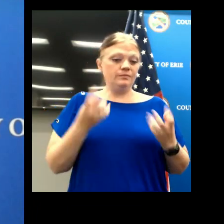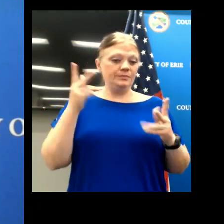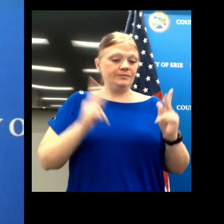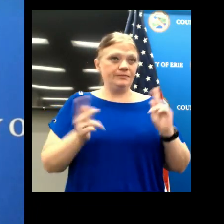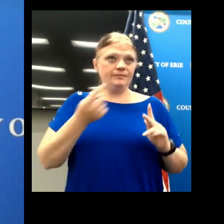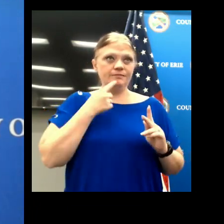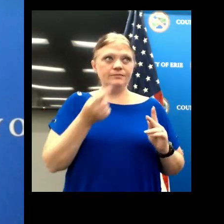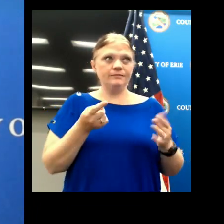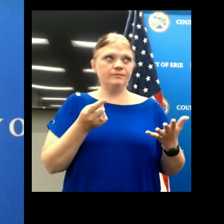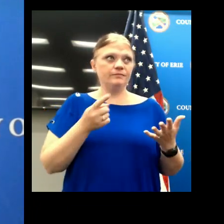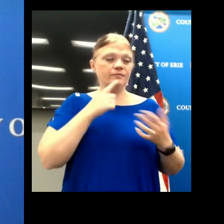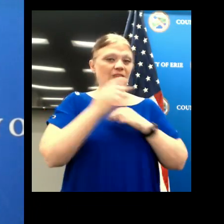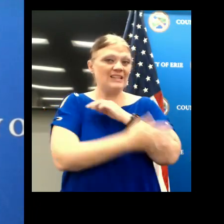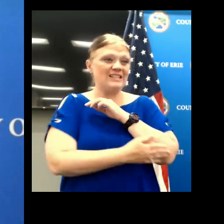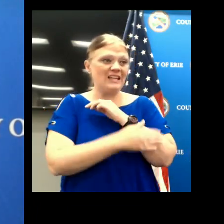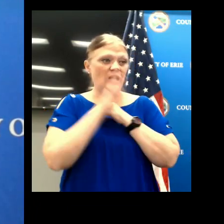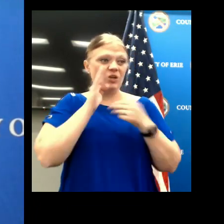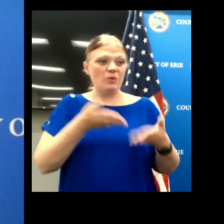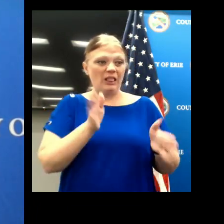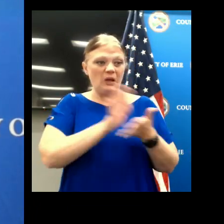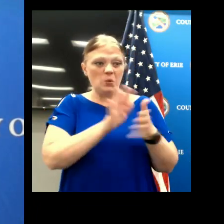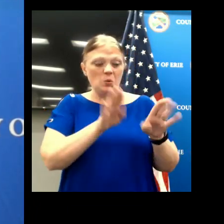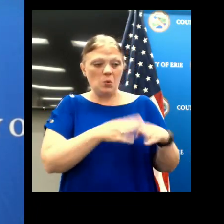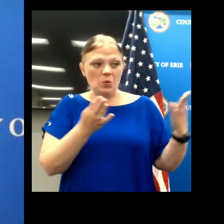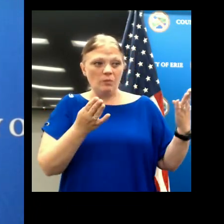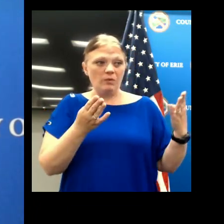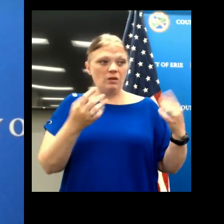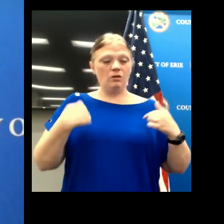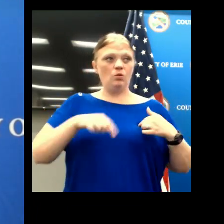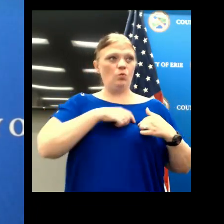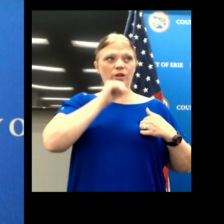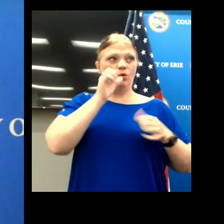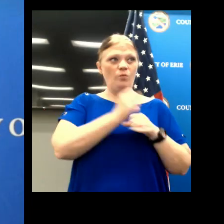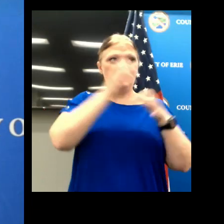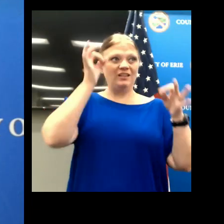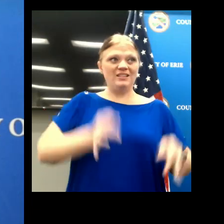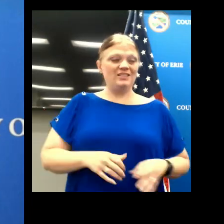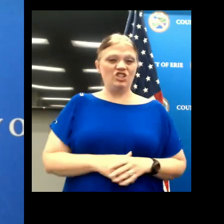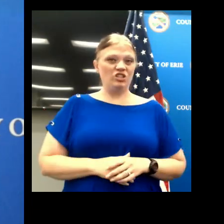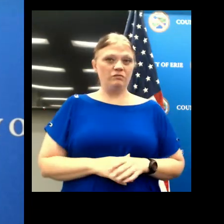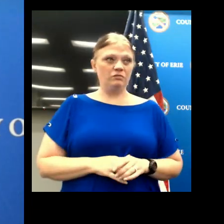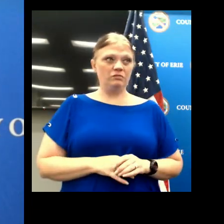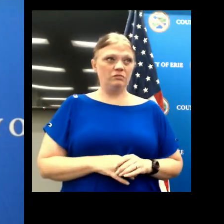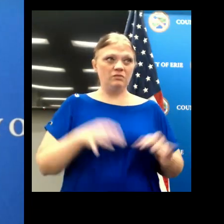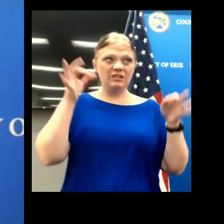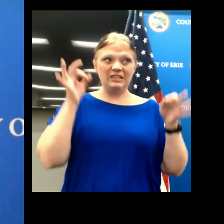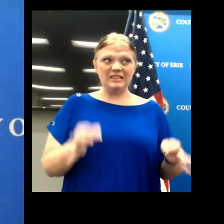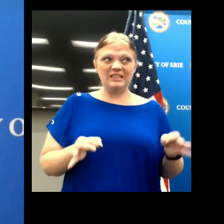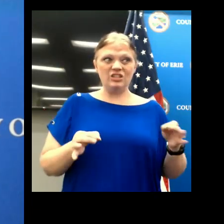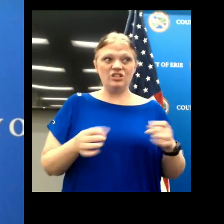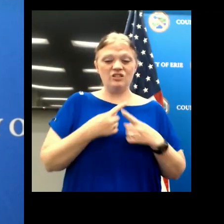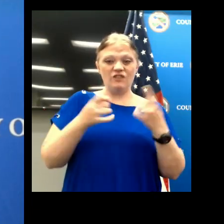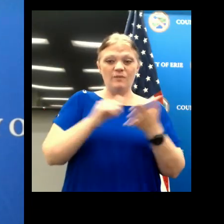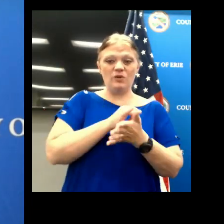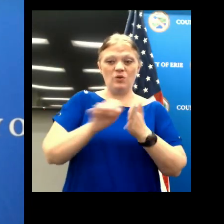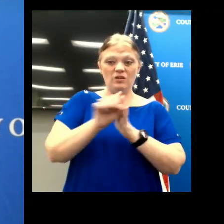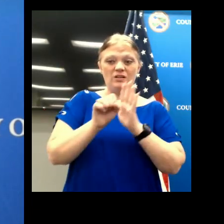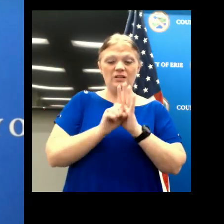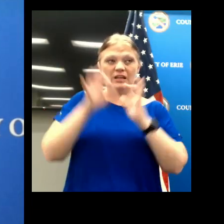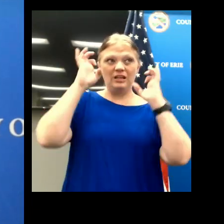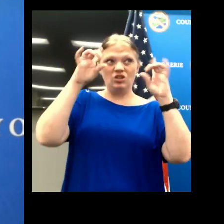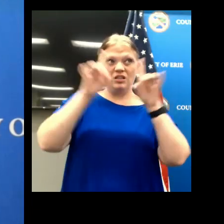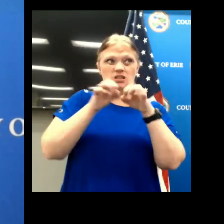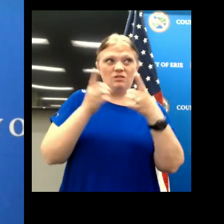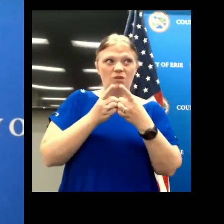well, is the county going to allow schools to open? We don't make that decision. The decision is made by the New York State Education Department